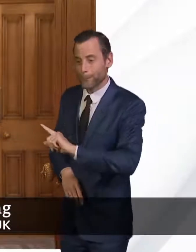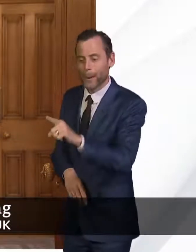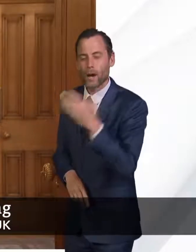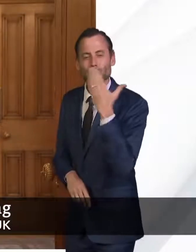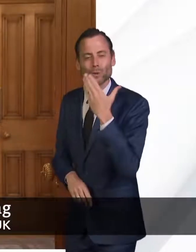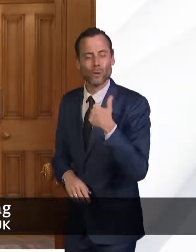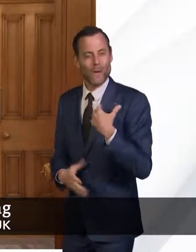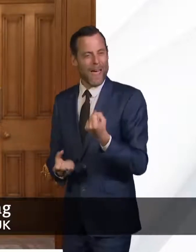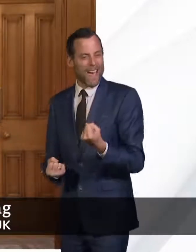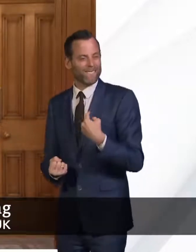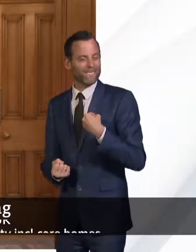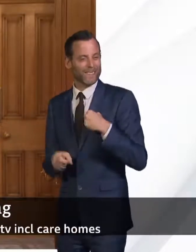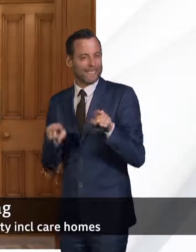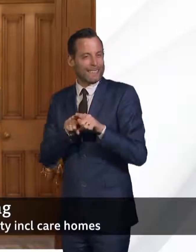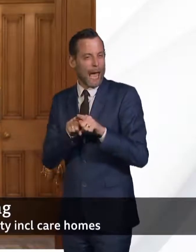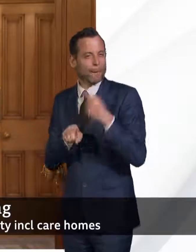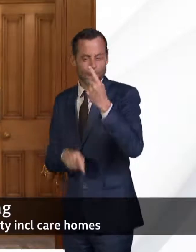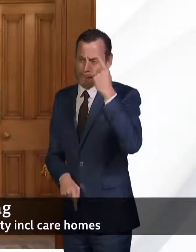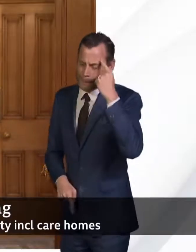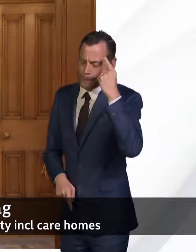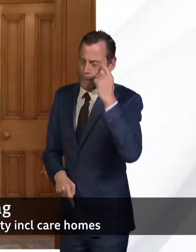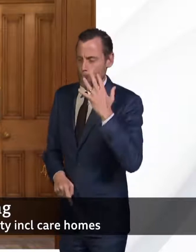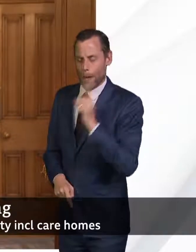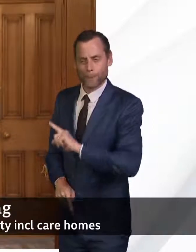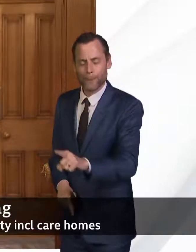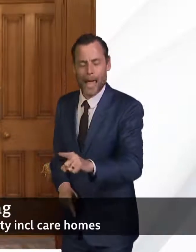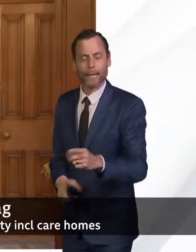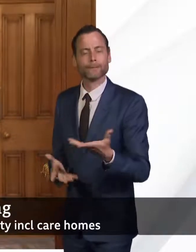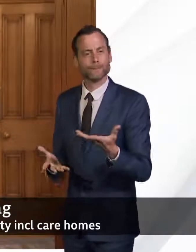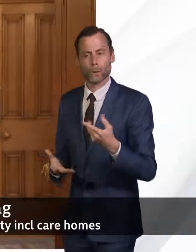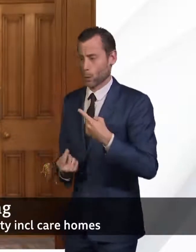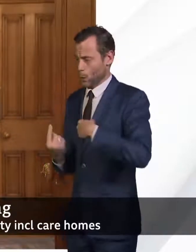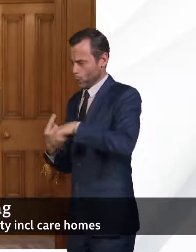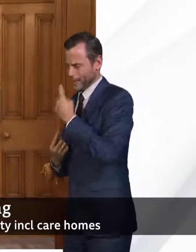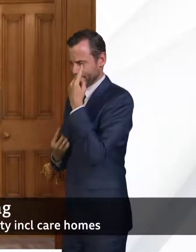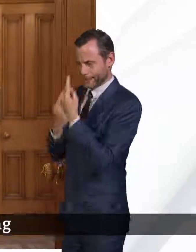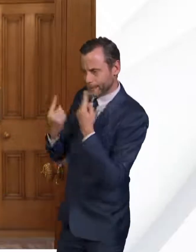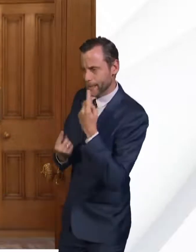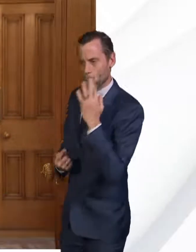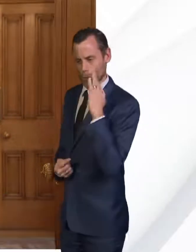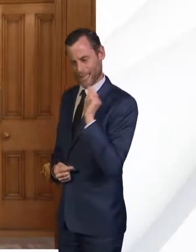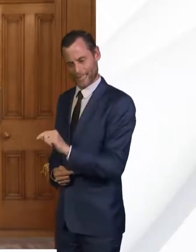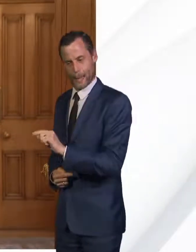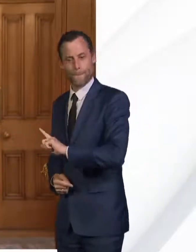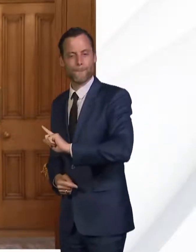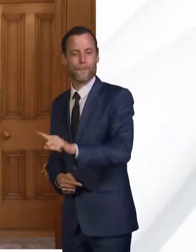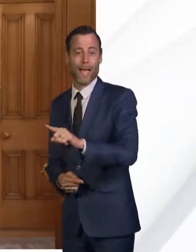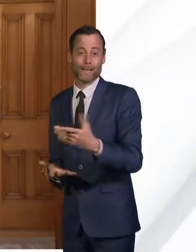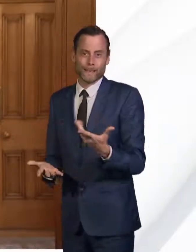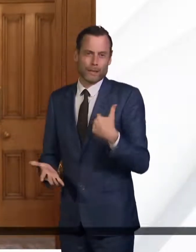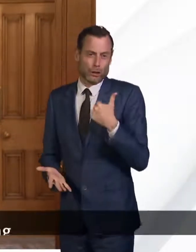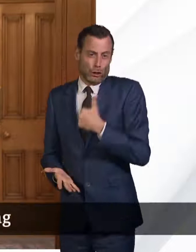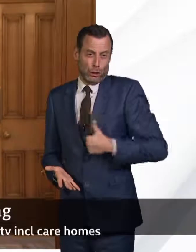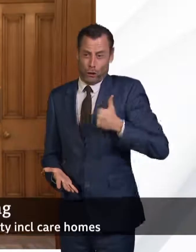of course, it's something that we think about and we talk about. And I'm sorry that I can't give you a more